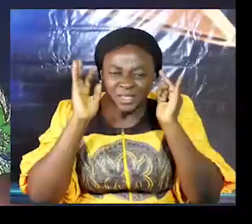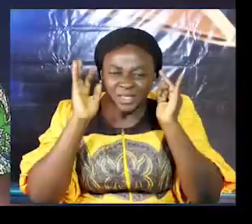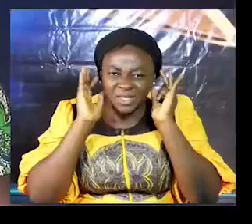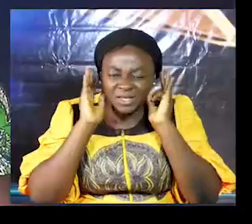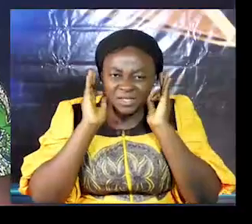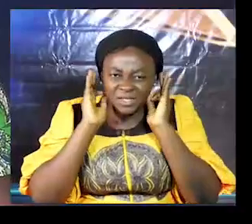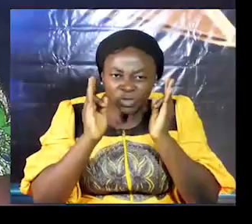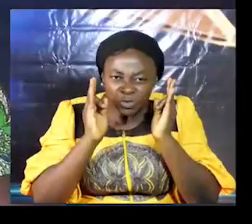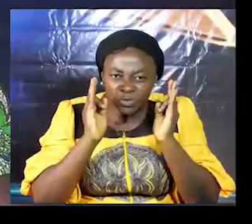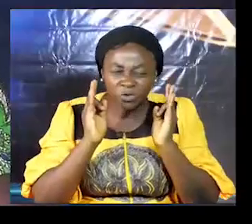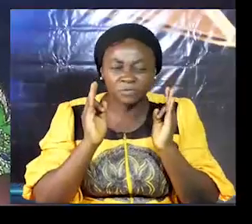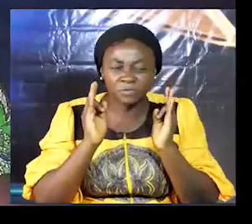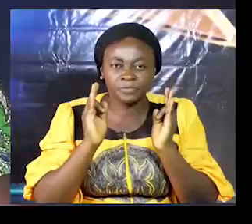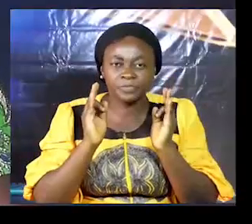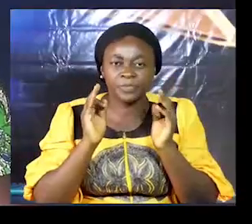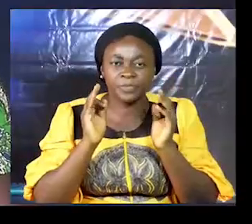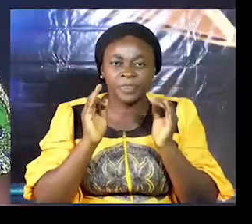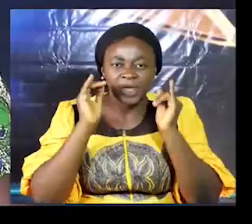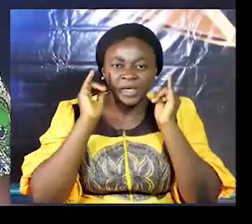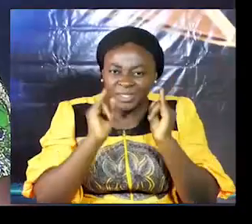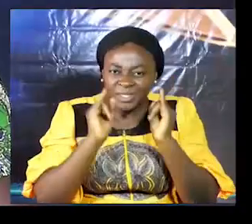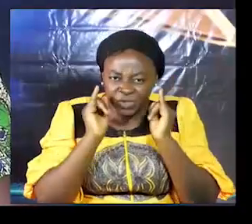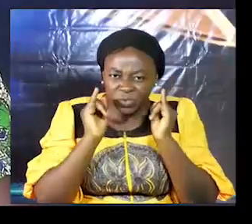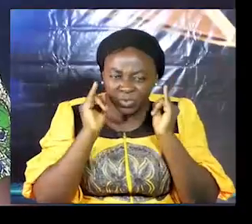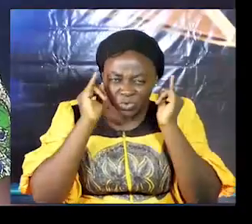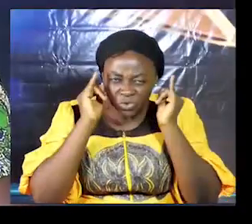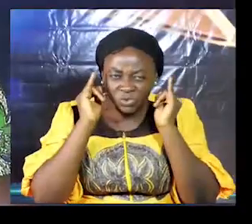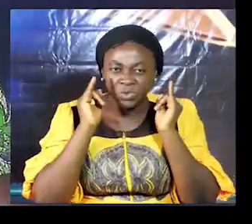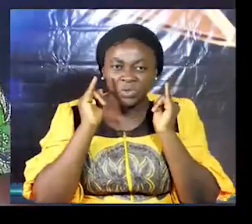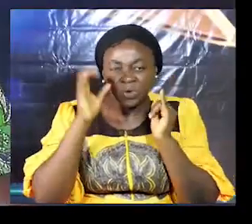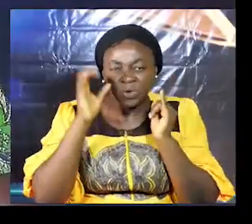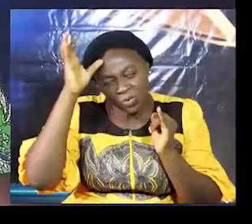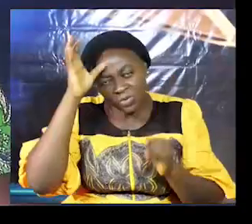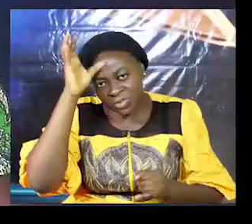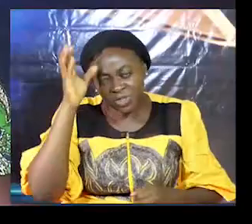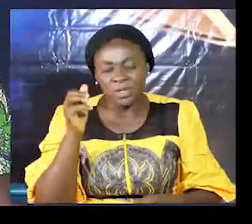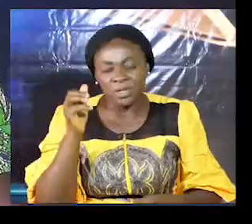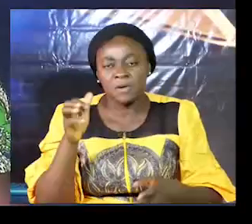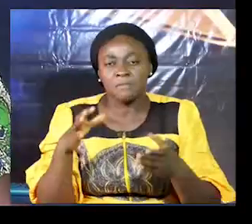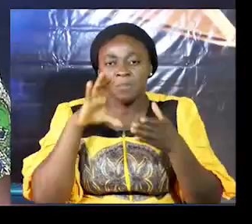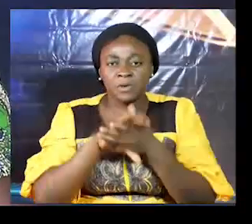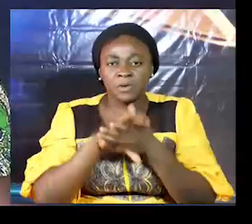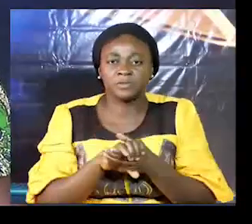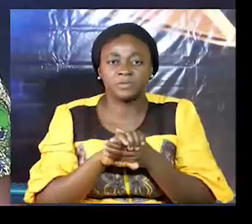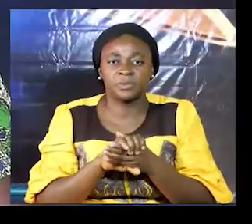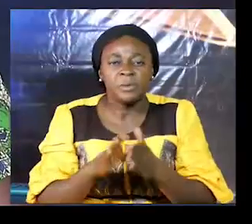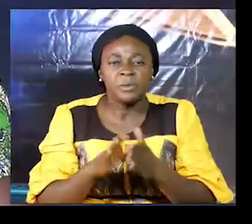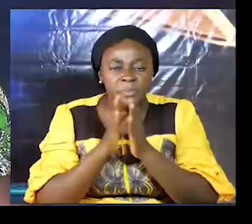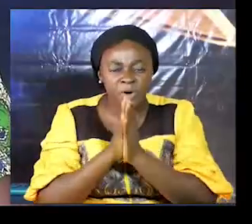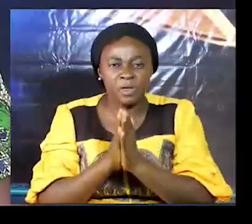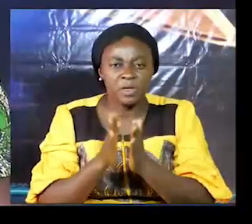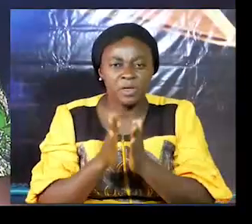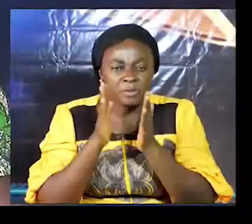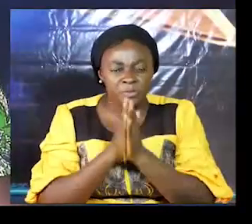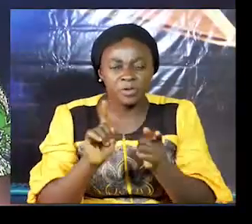life. Are you praying for yourself now? Pray to discover the will of God for your life, because God is giving you a wife to help you.